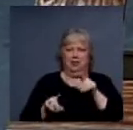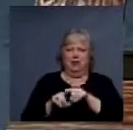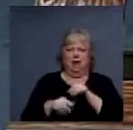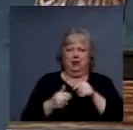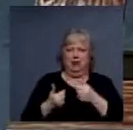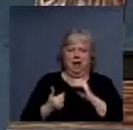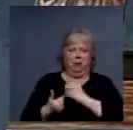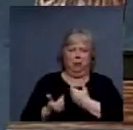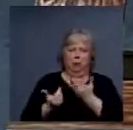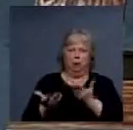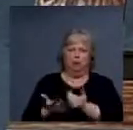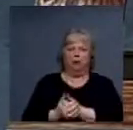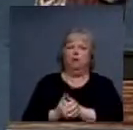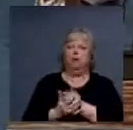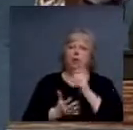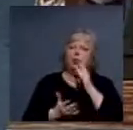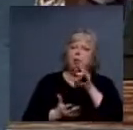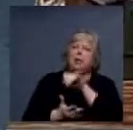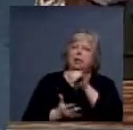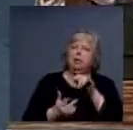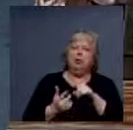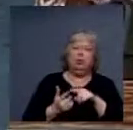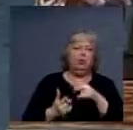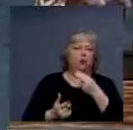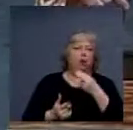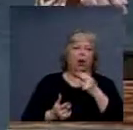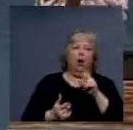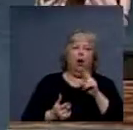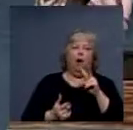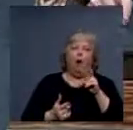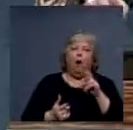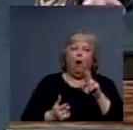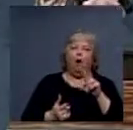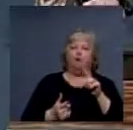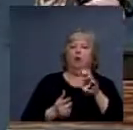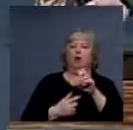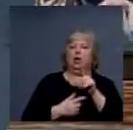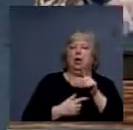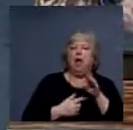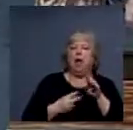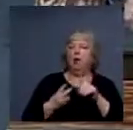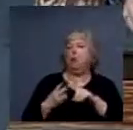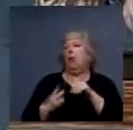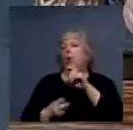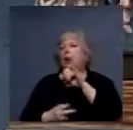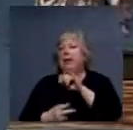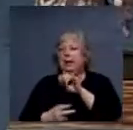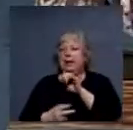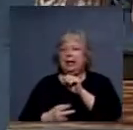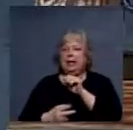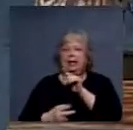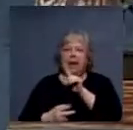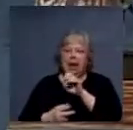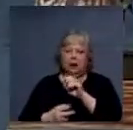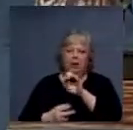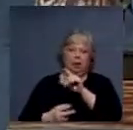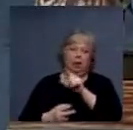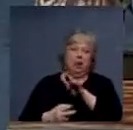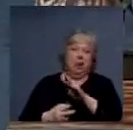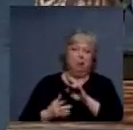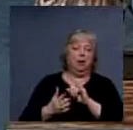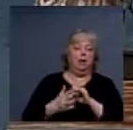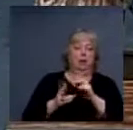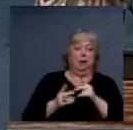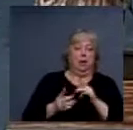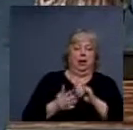It'd be similar to the Harvard Club or Yale Club in New York. A place where businessmen